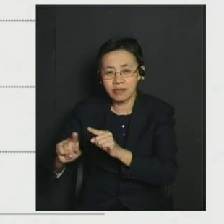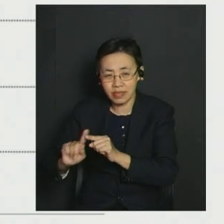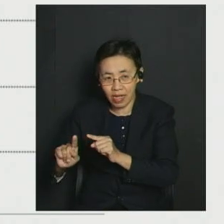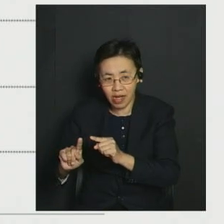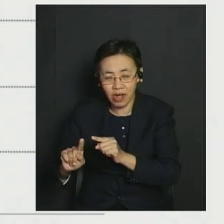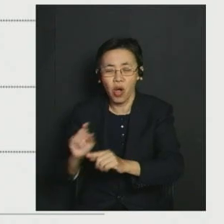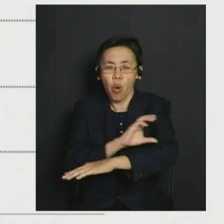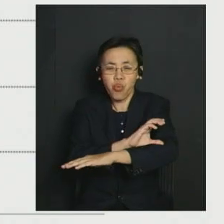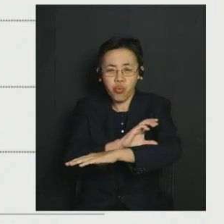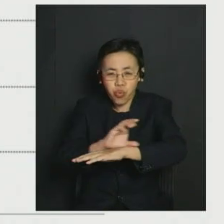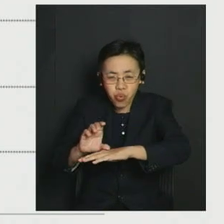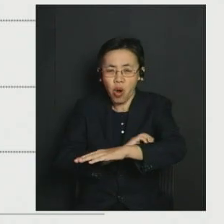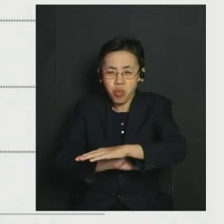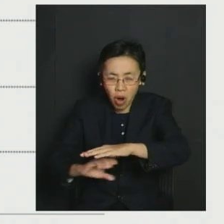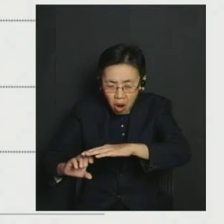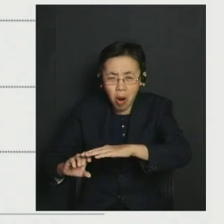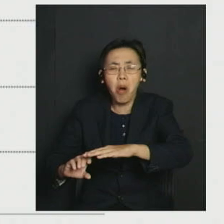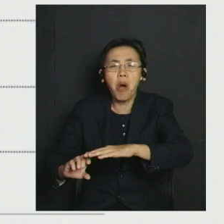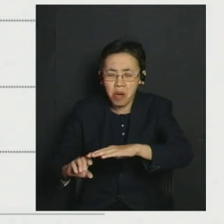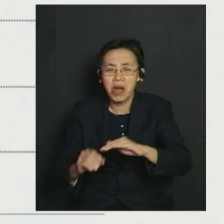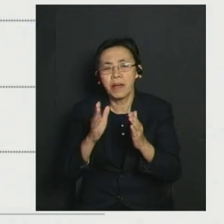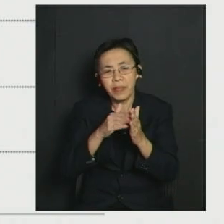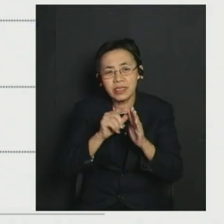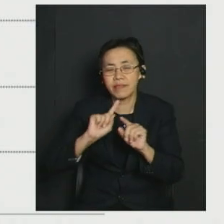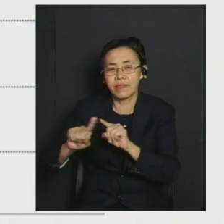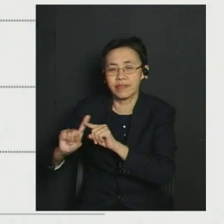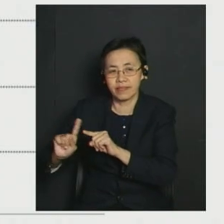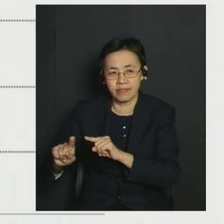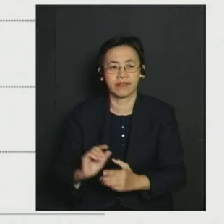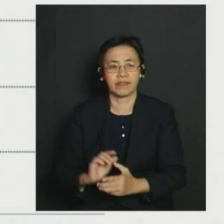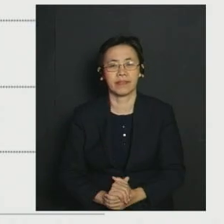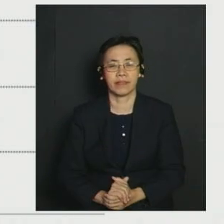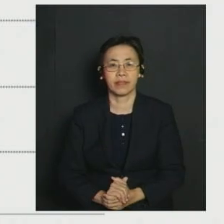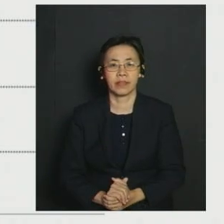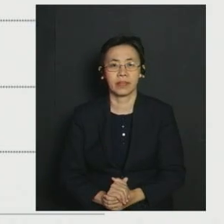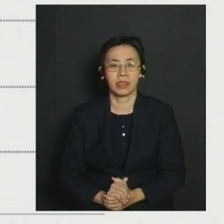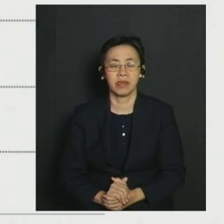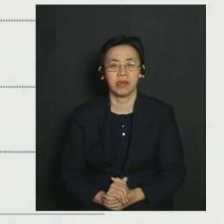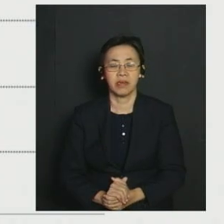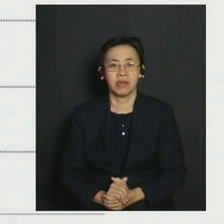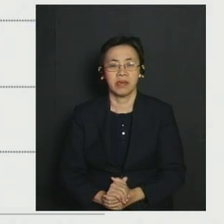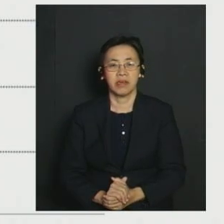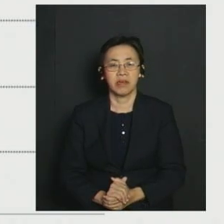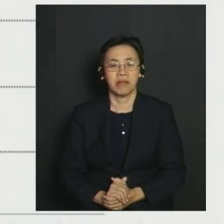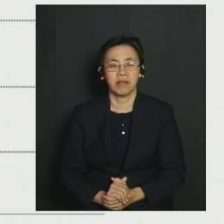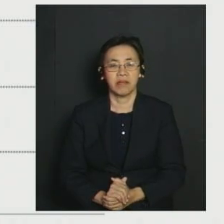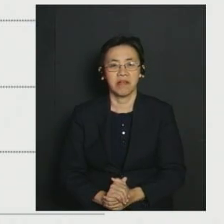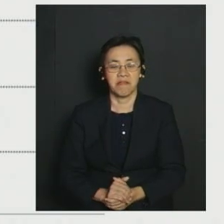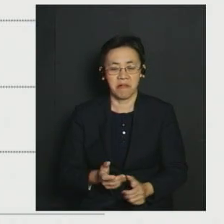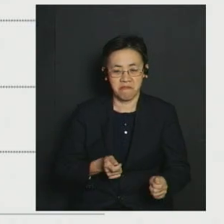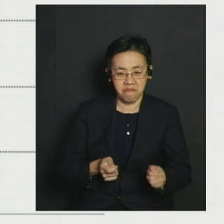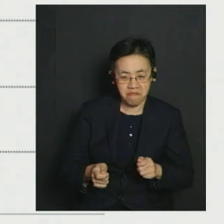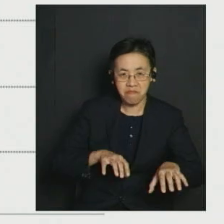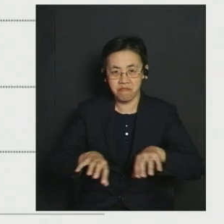many owner, many operator, and revenue model and the contract is